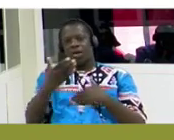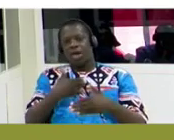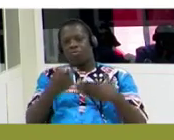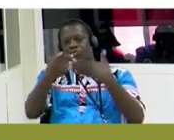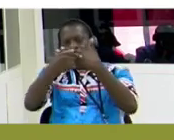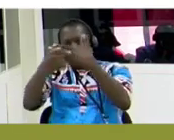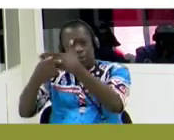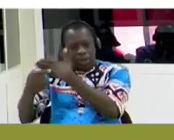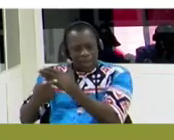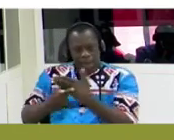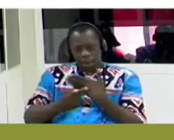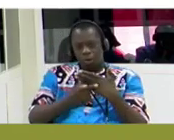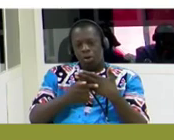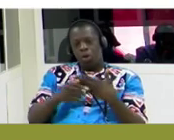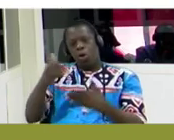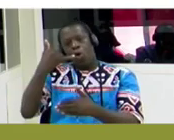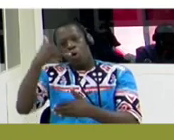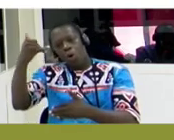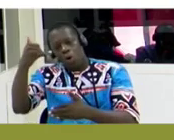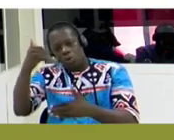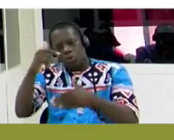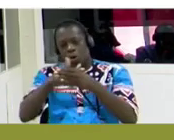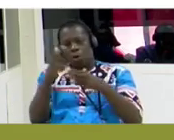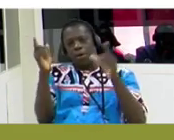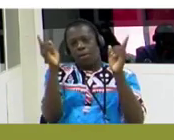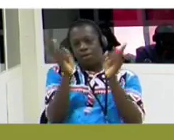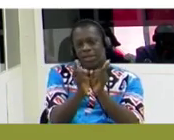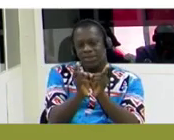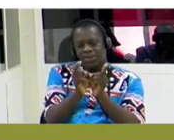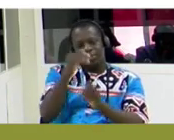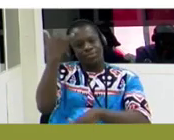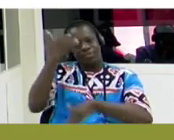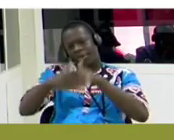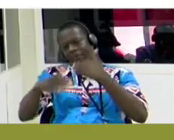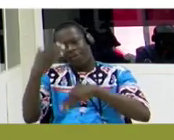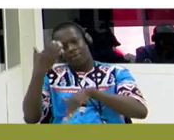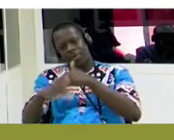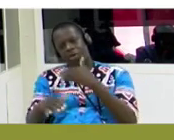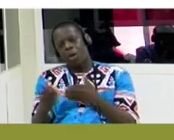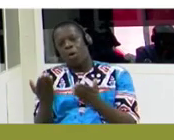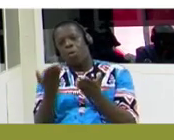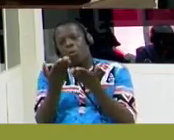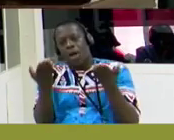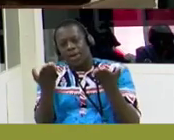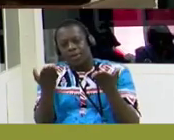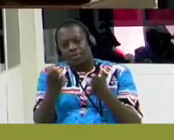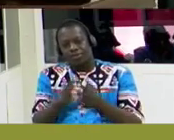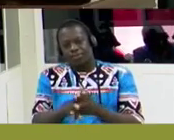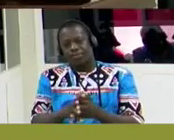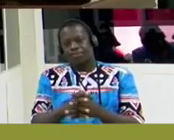call them or meet them. That's never. Why?